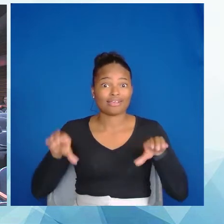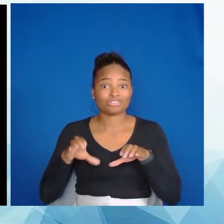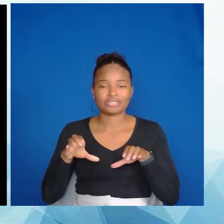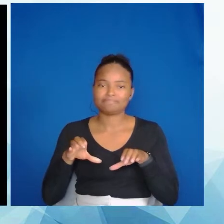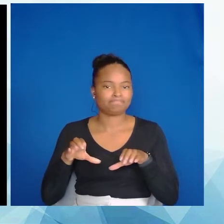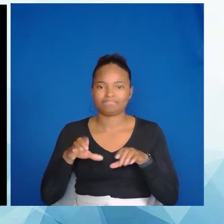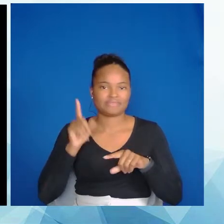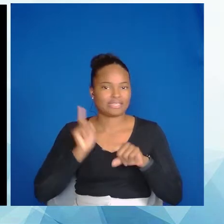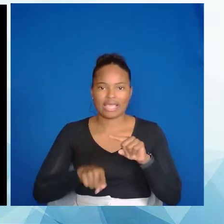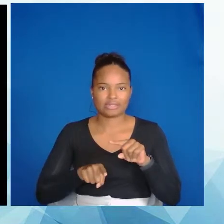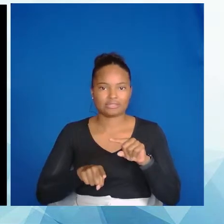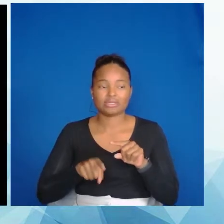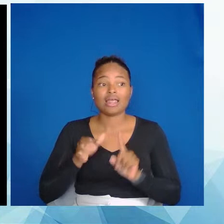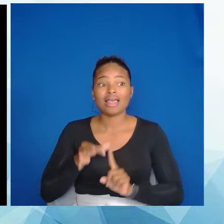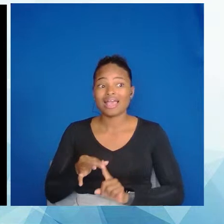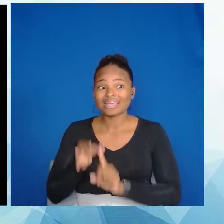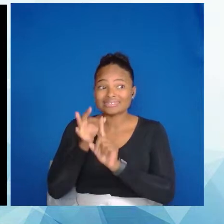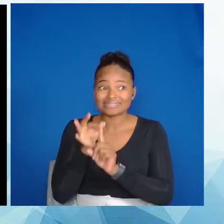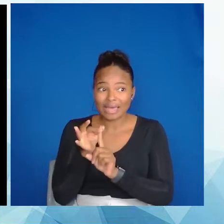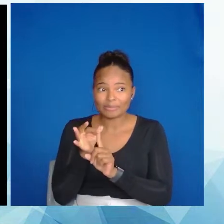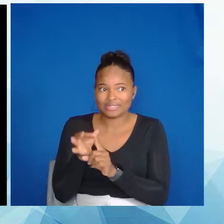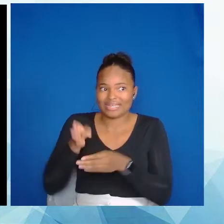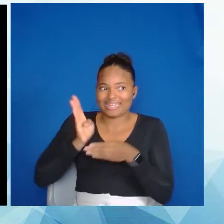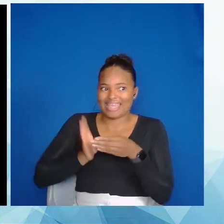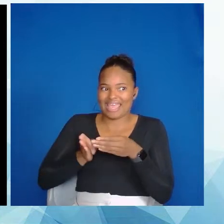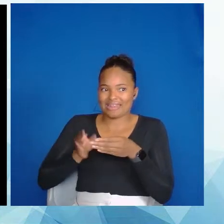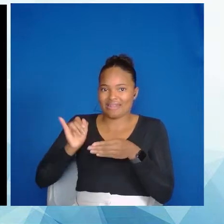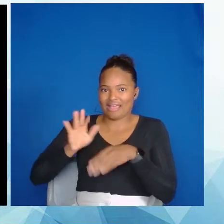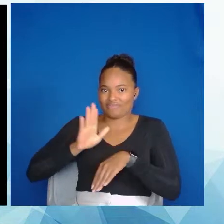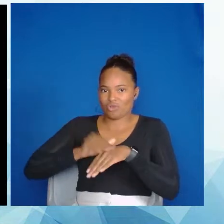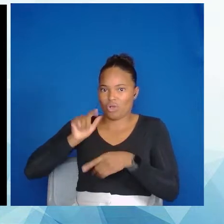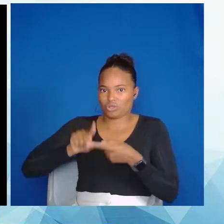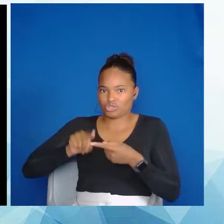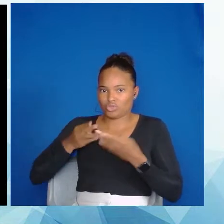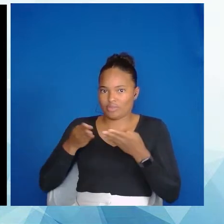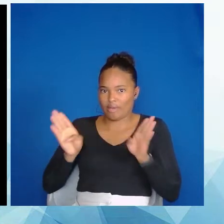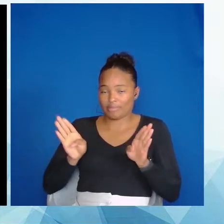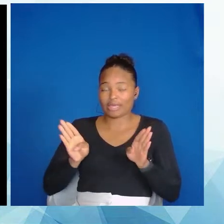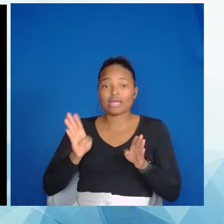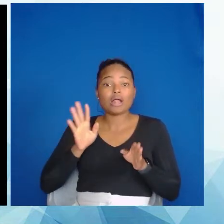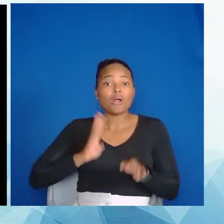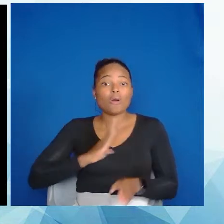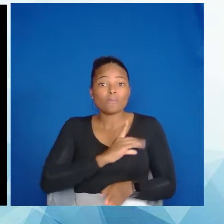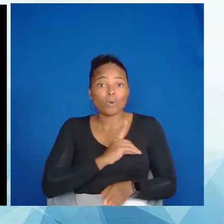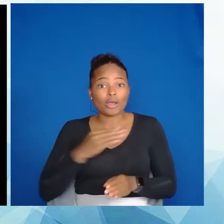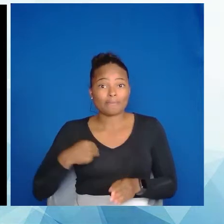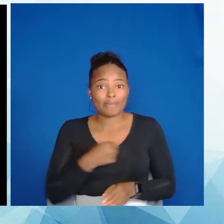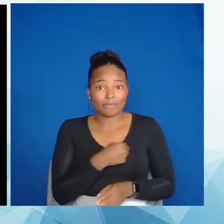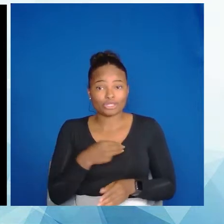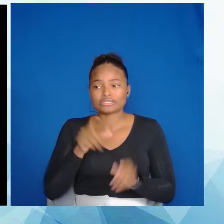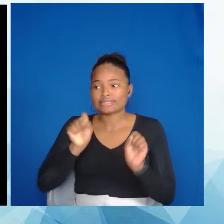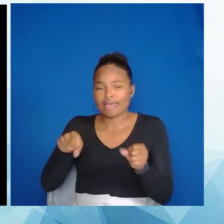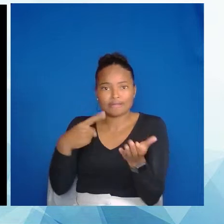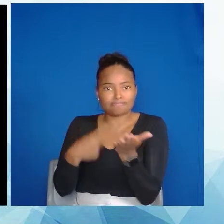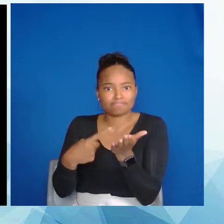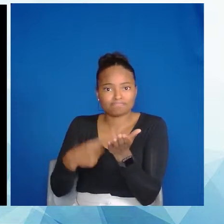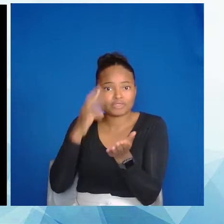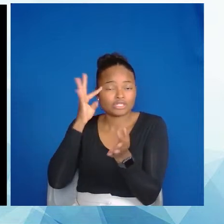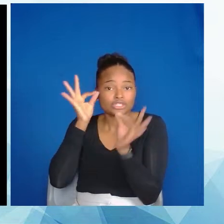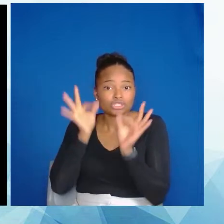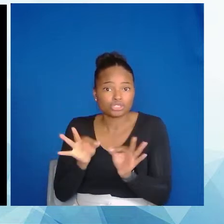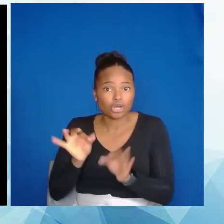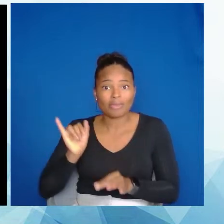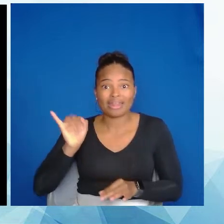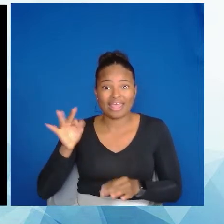end of the call to the public, the board can determine whether it wants to put it on a future agenda item, whether it